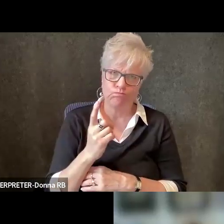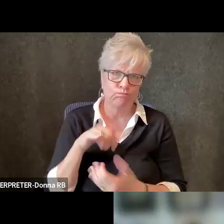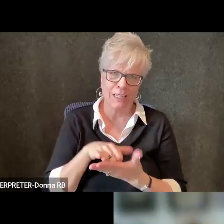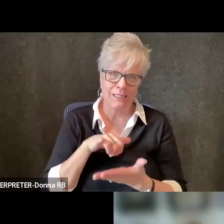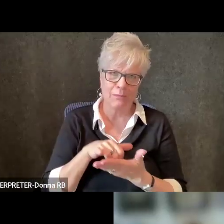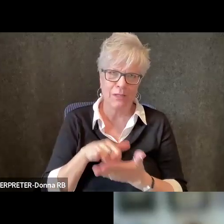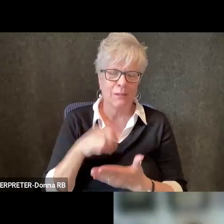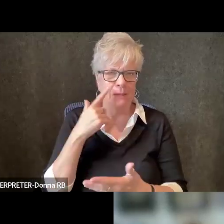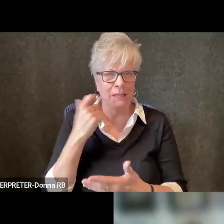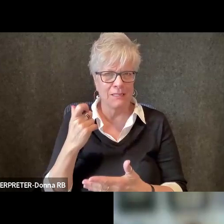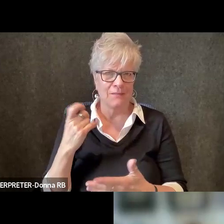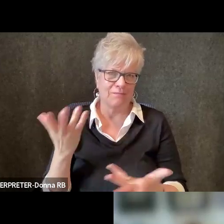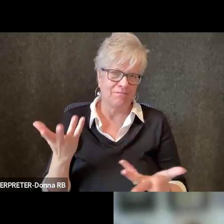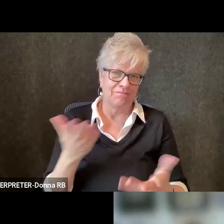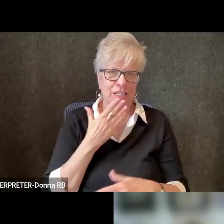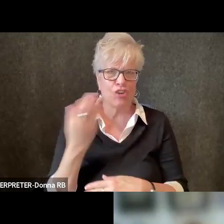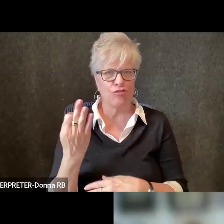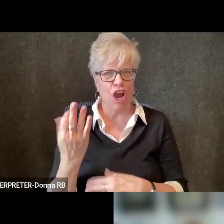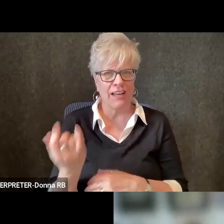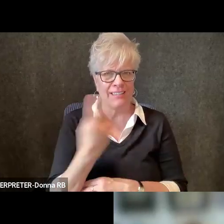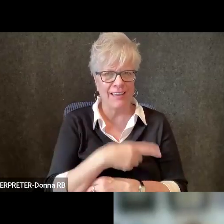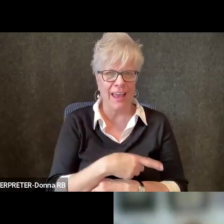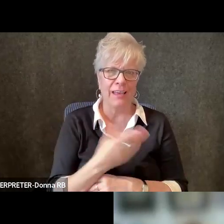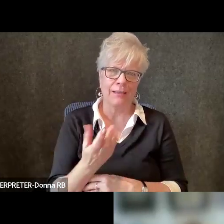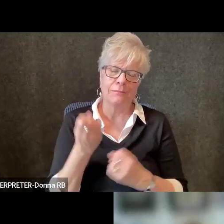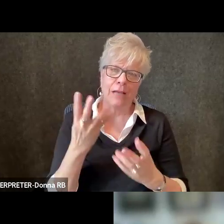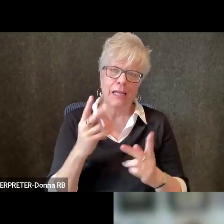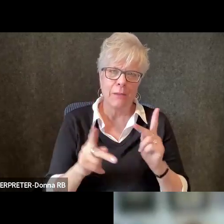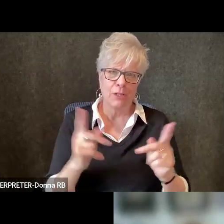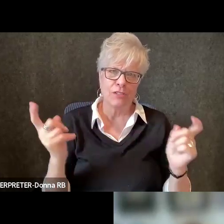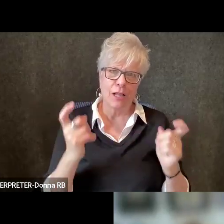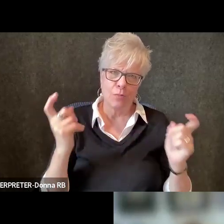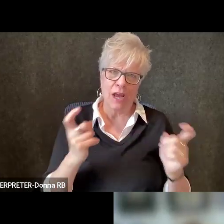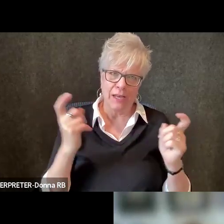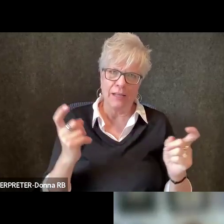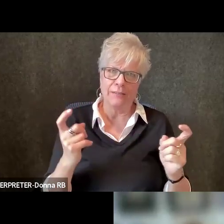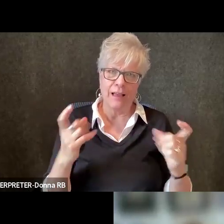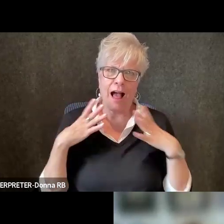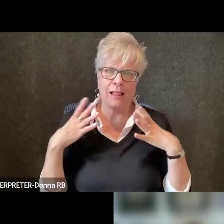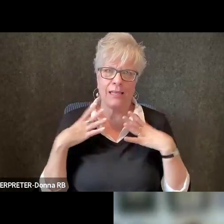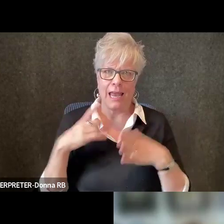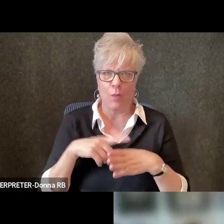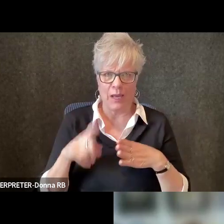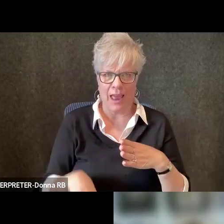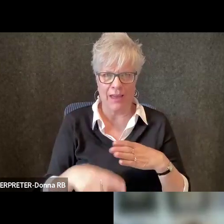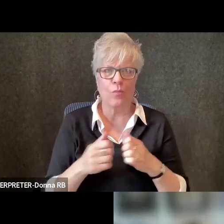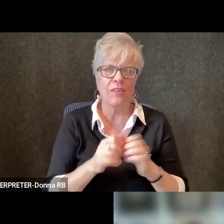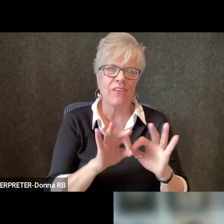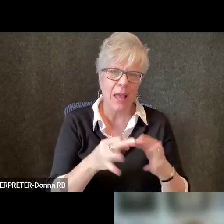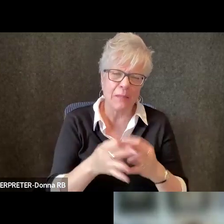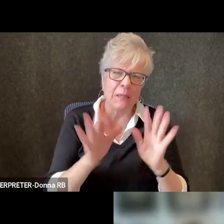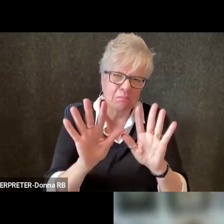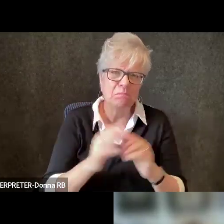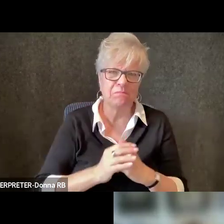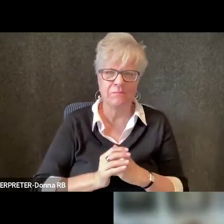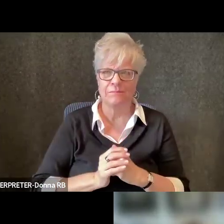of it's Good Friday and a lot of people are celebrating. the Easter weekend with family. So